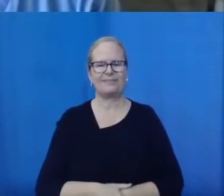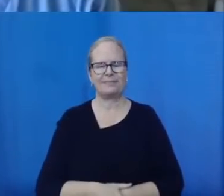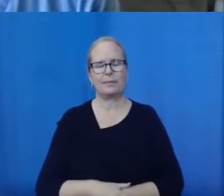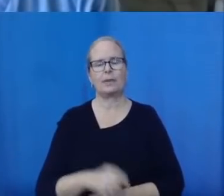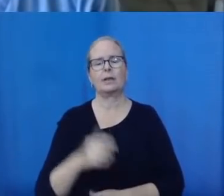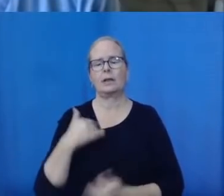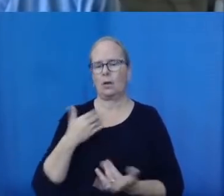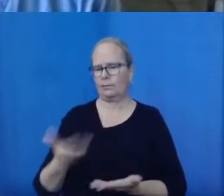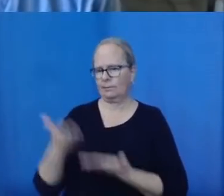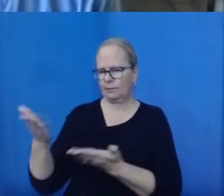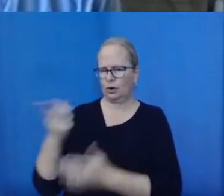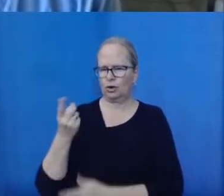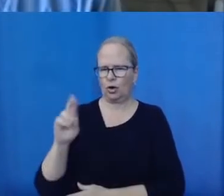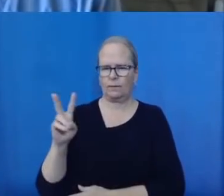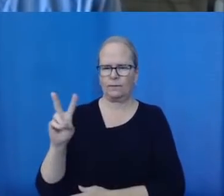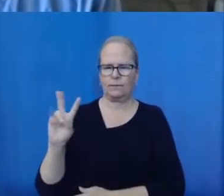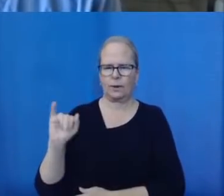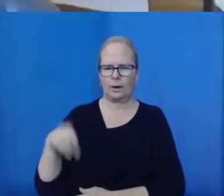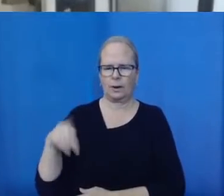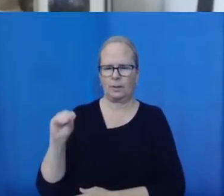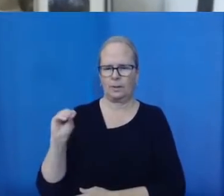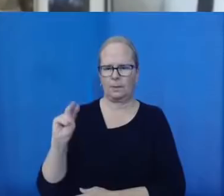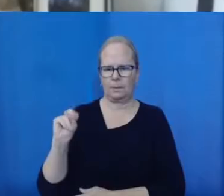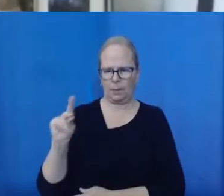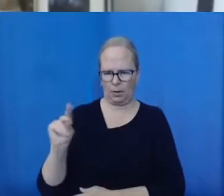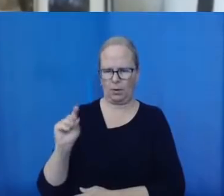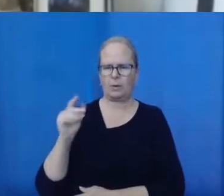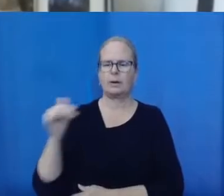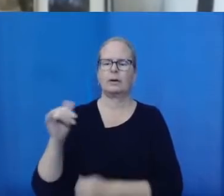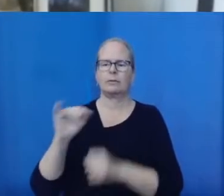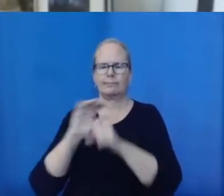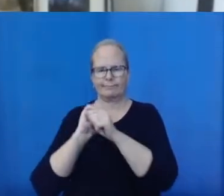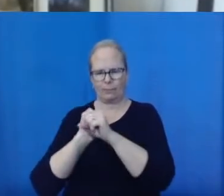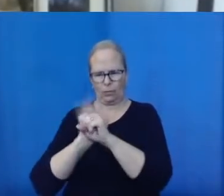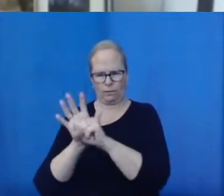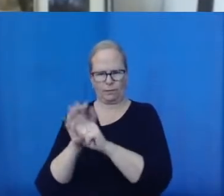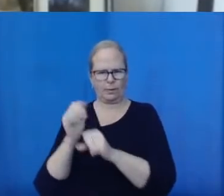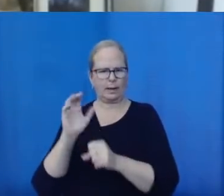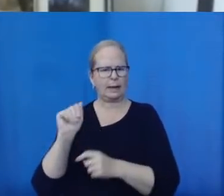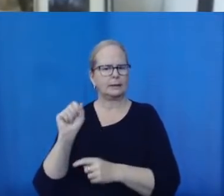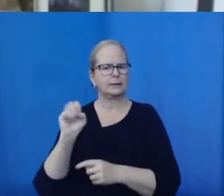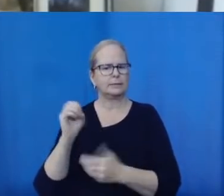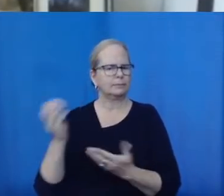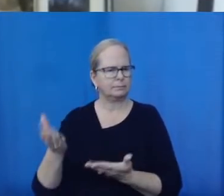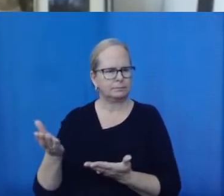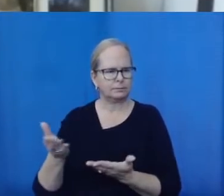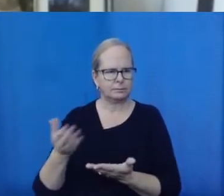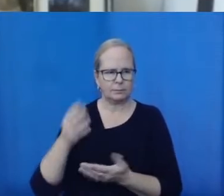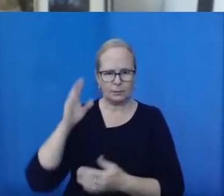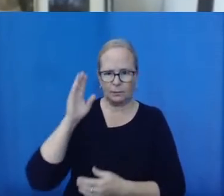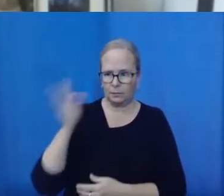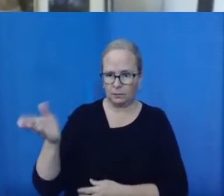Alberta. Dr. Vipond? Thanks again for having me on, Michelle.